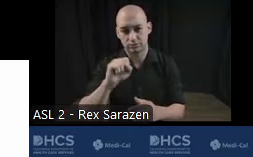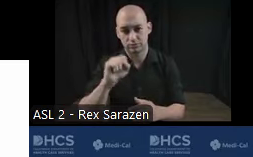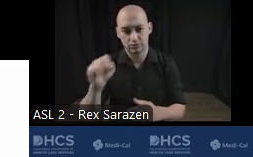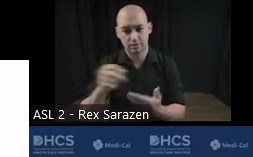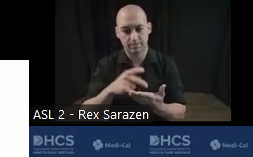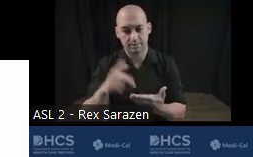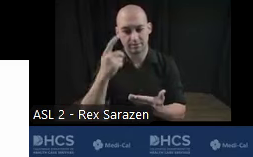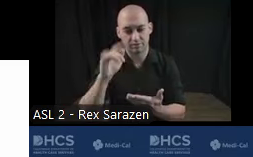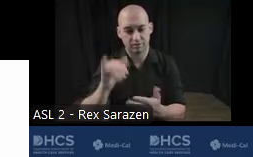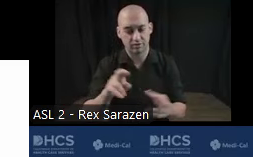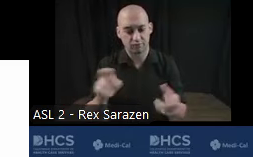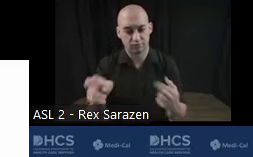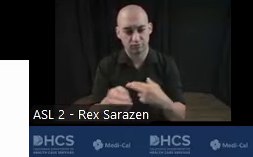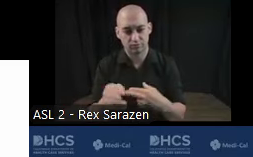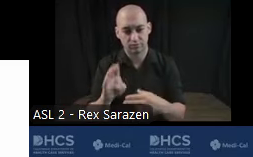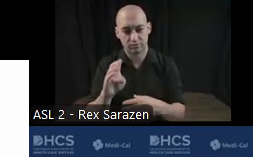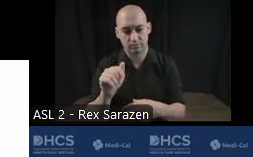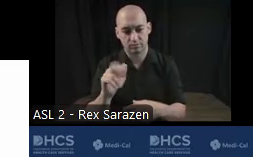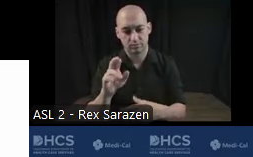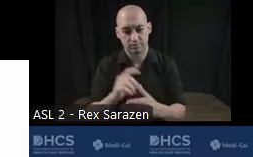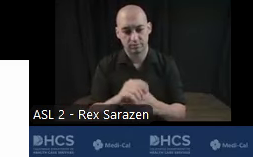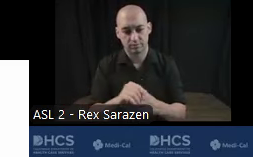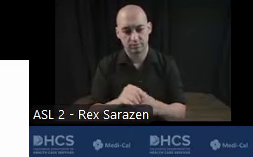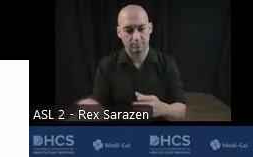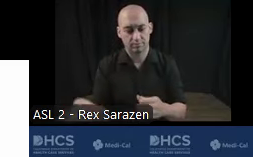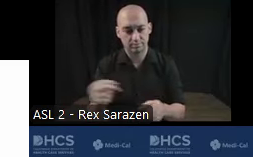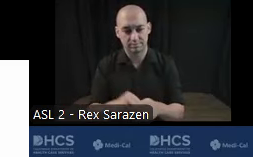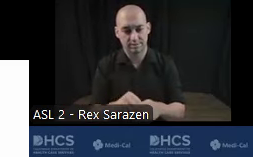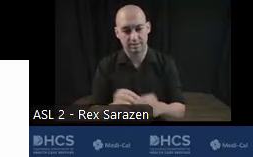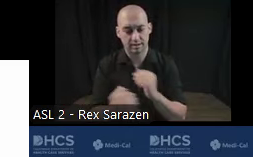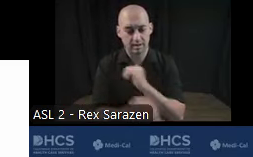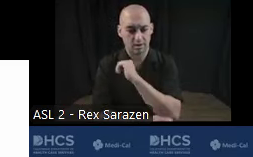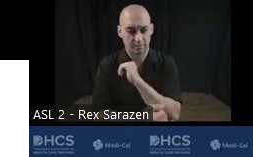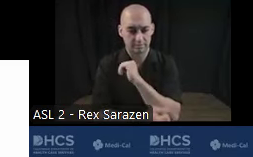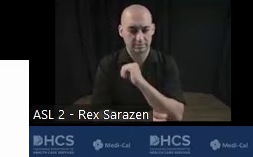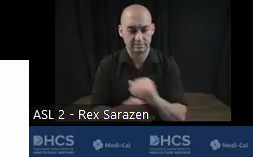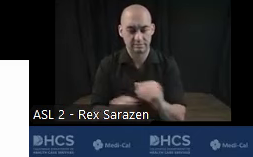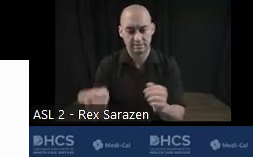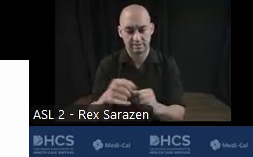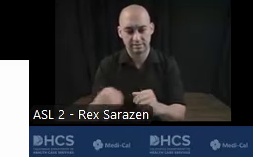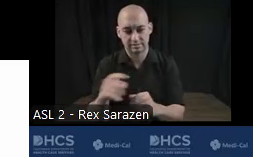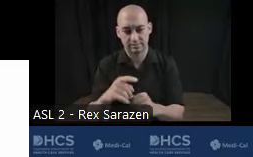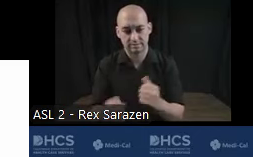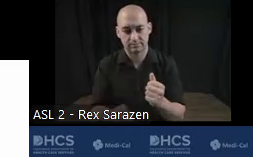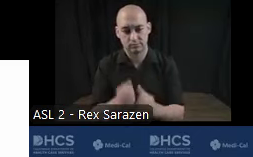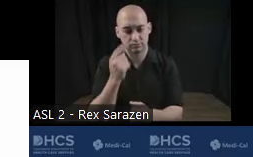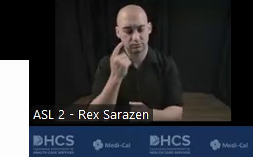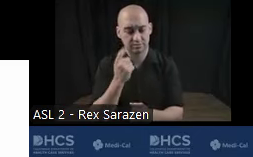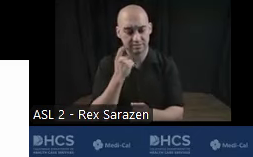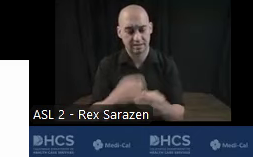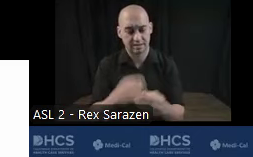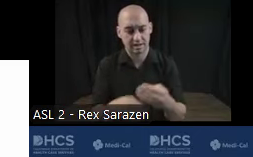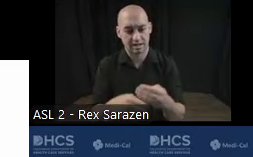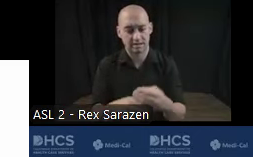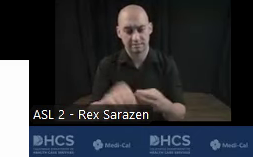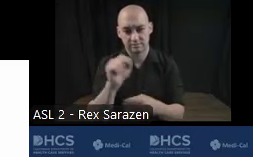board. Next slide, please. Okay, so participating counties. This is just a list of the participating counties. The most recently added county was San Francisco,